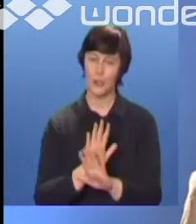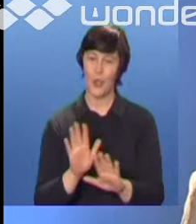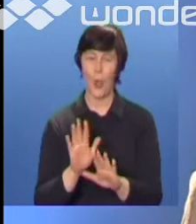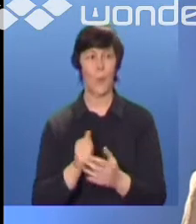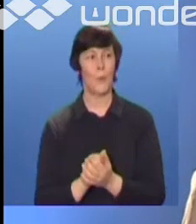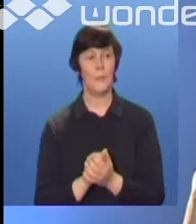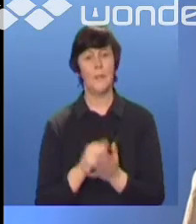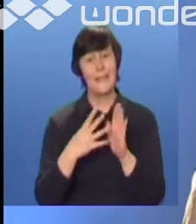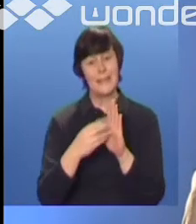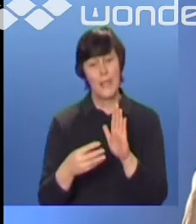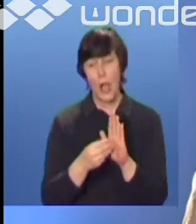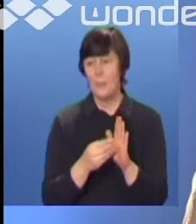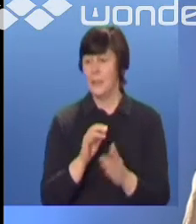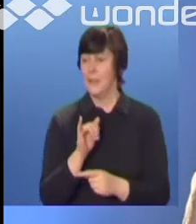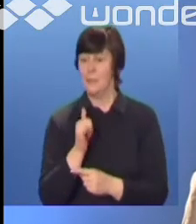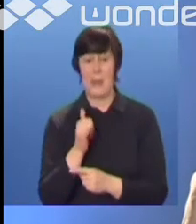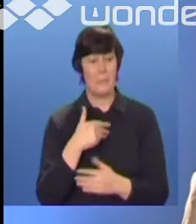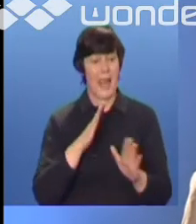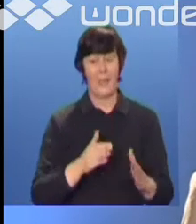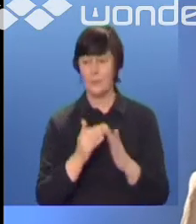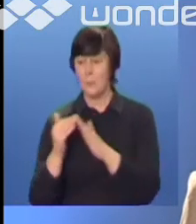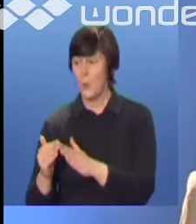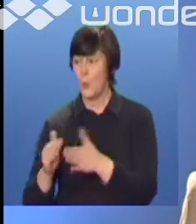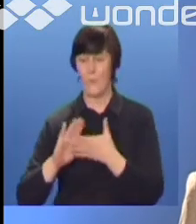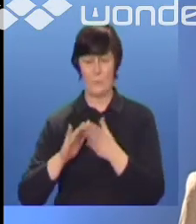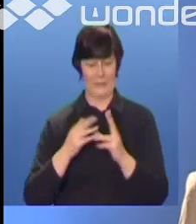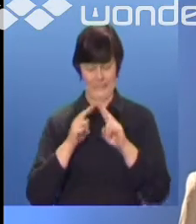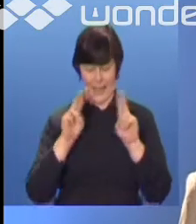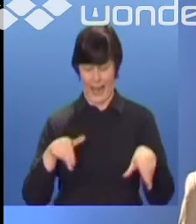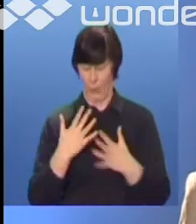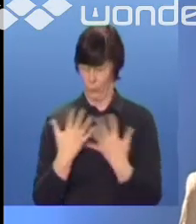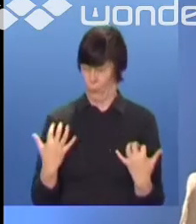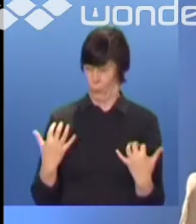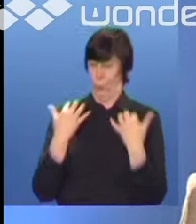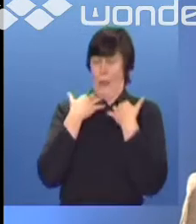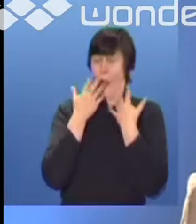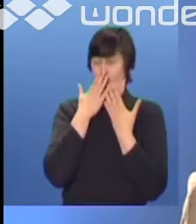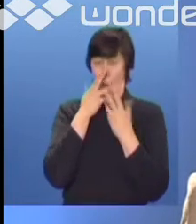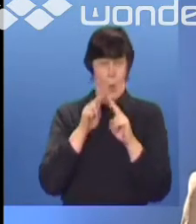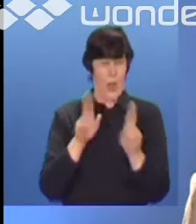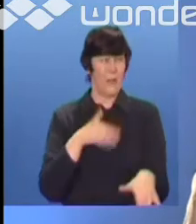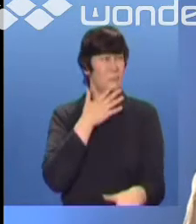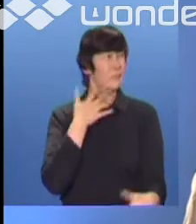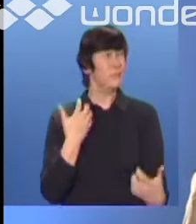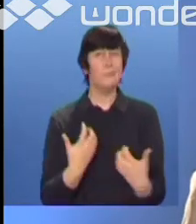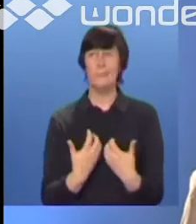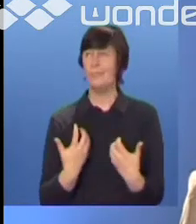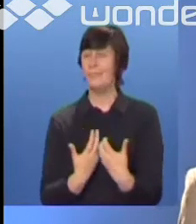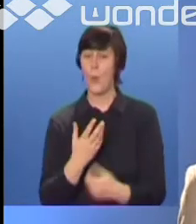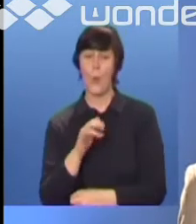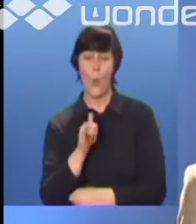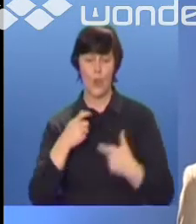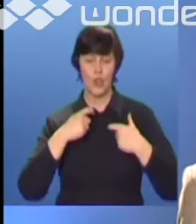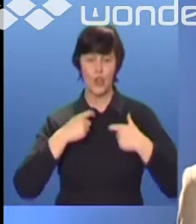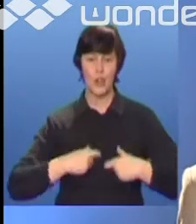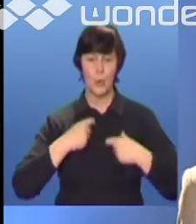or B. Their circumstances might indicate a need for rehousing due to overcrowding or unsanitary conditions, or